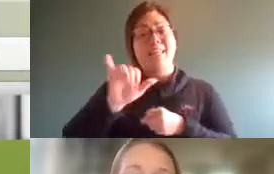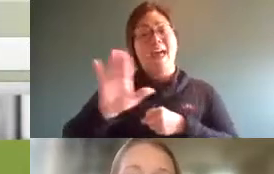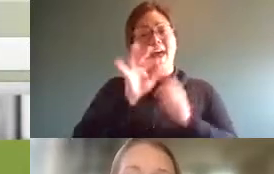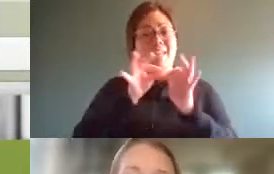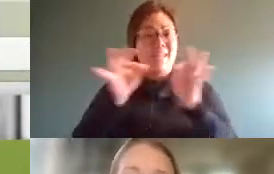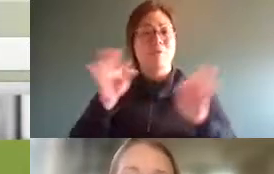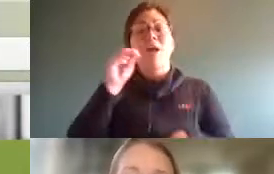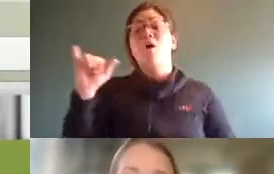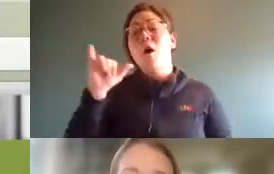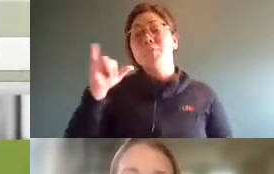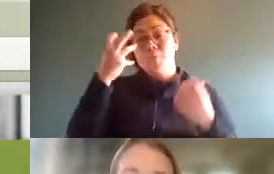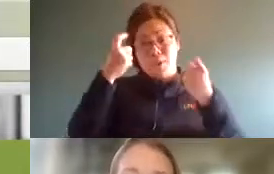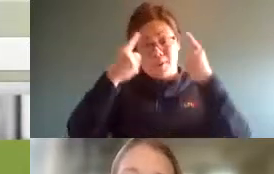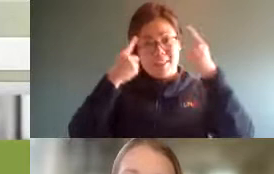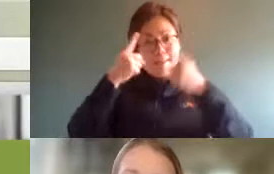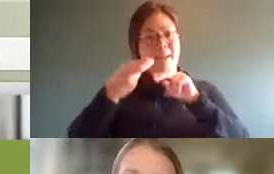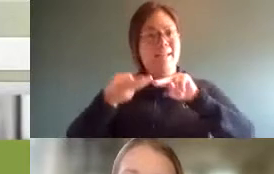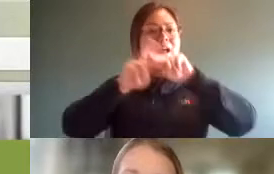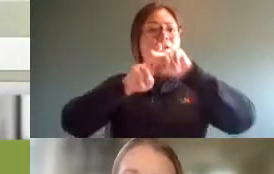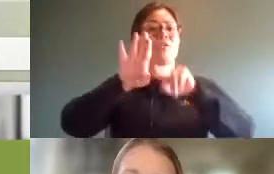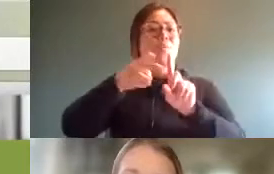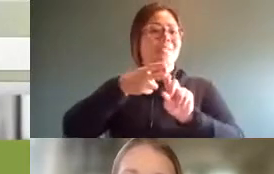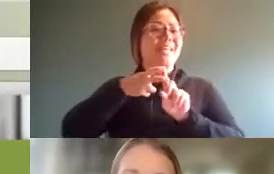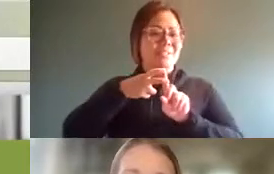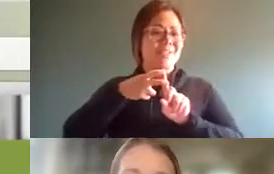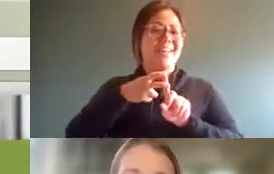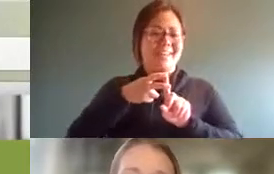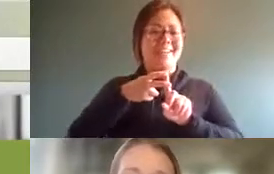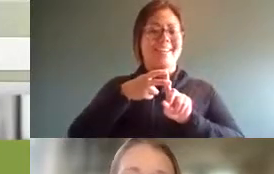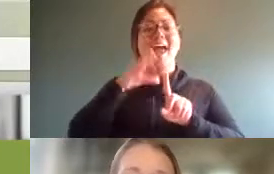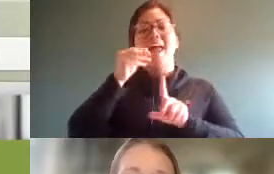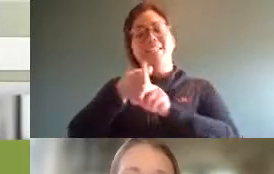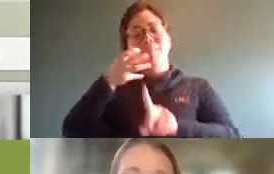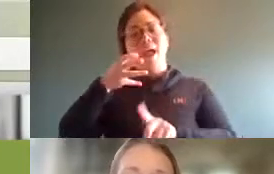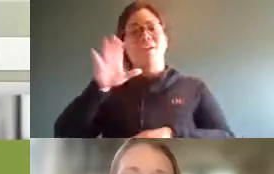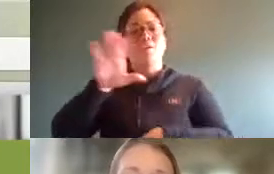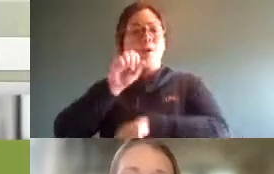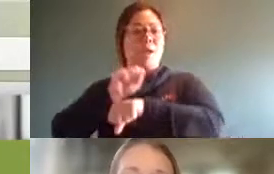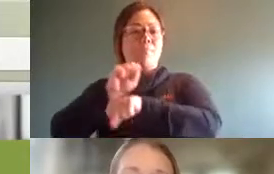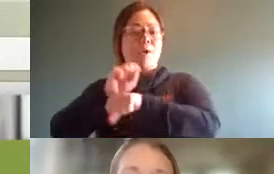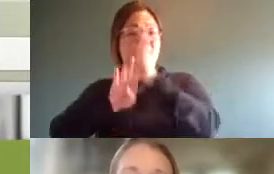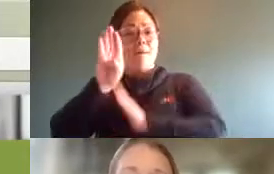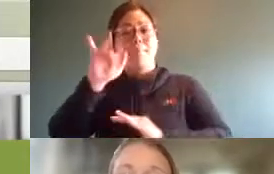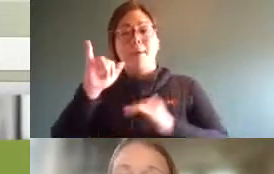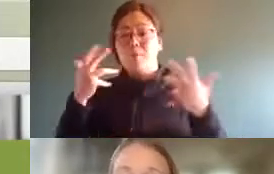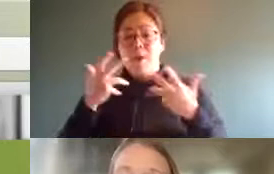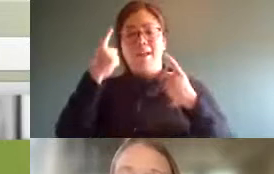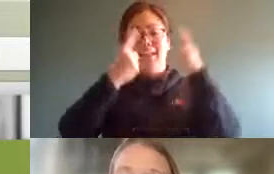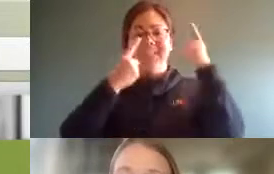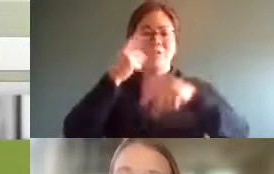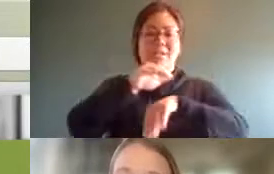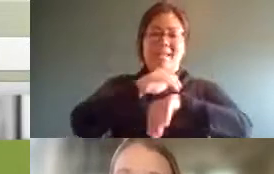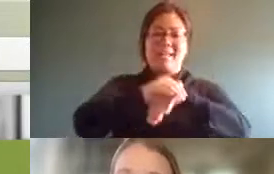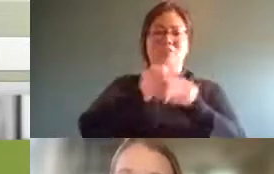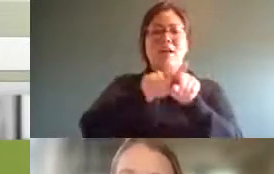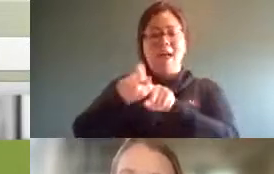then also think about increasing your retention and expanding your employee development by considering English as a